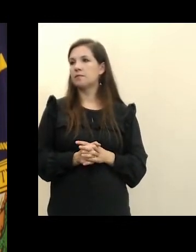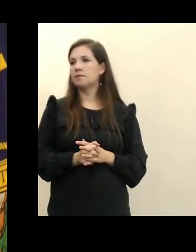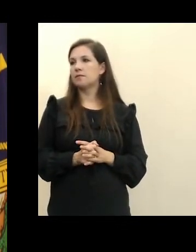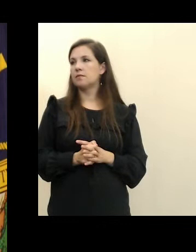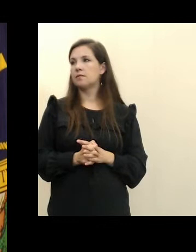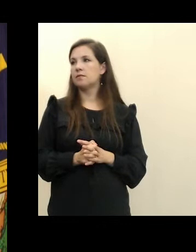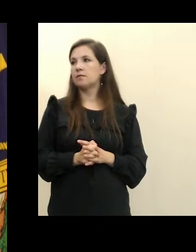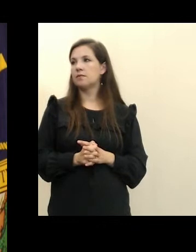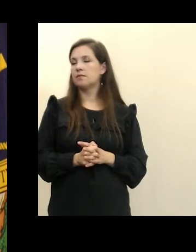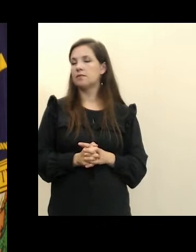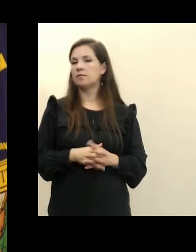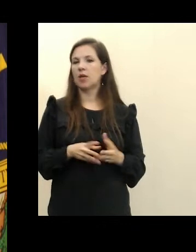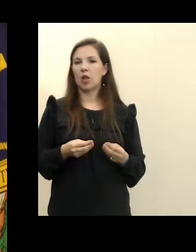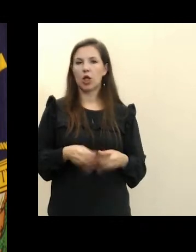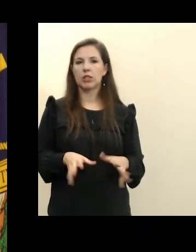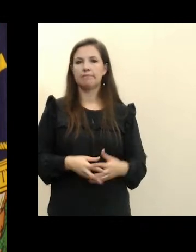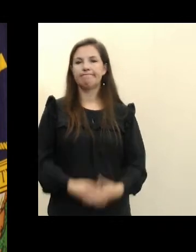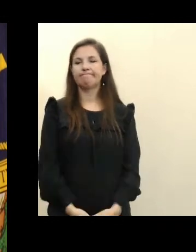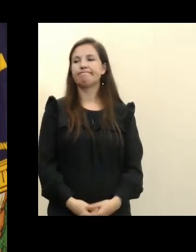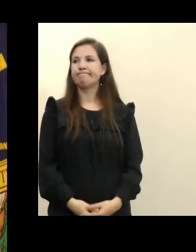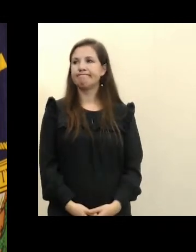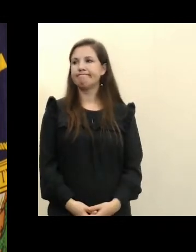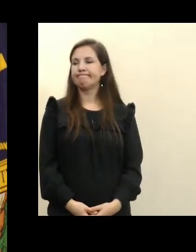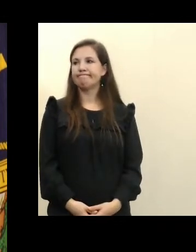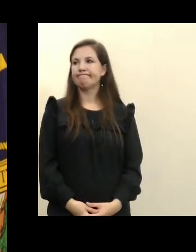Seem to have lost it.